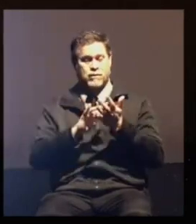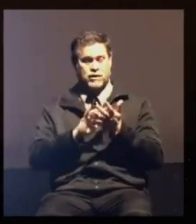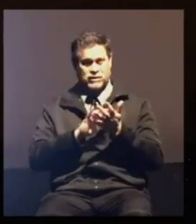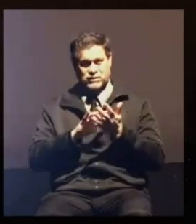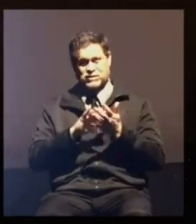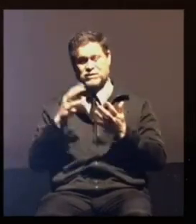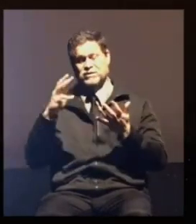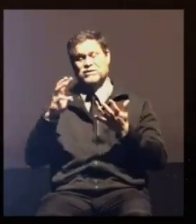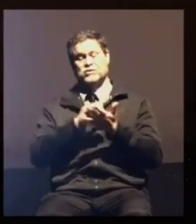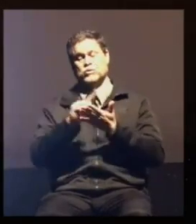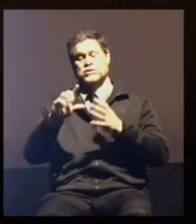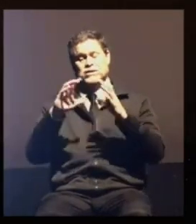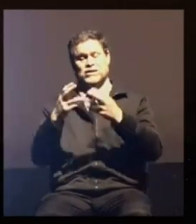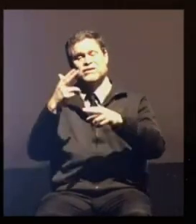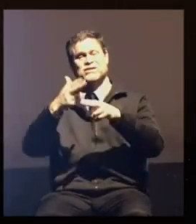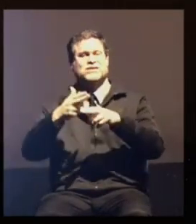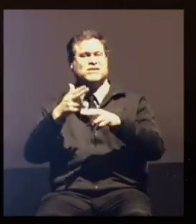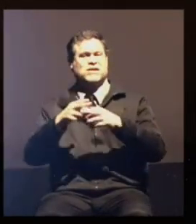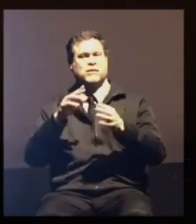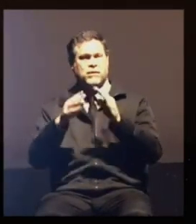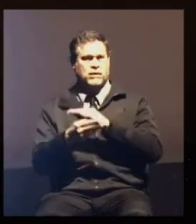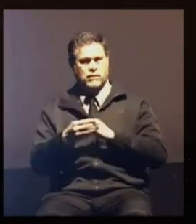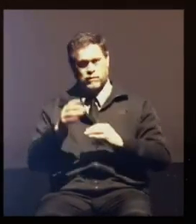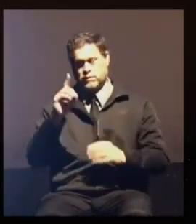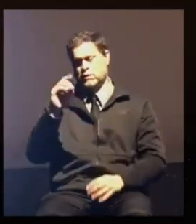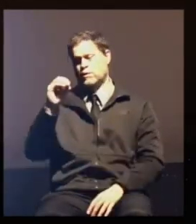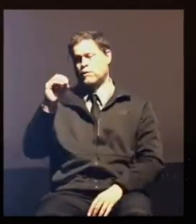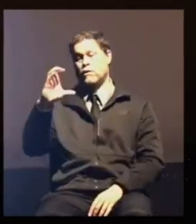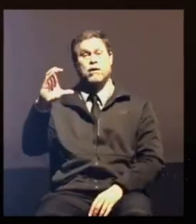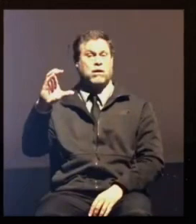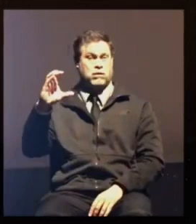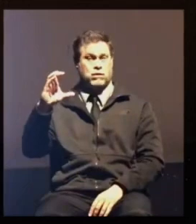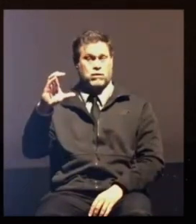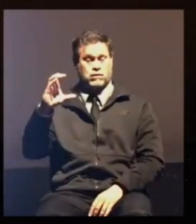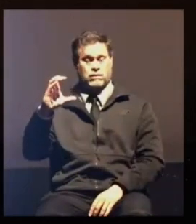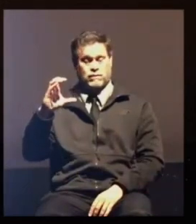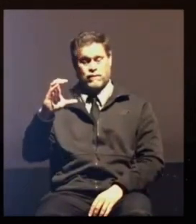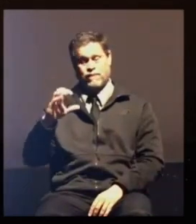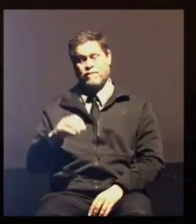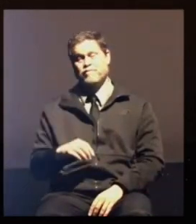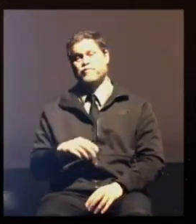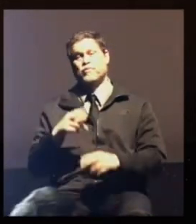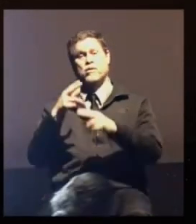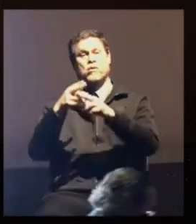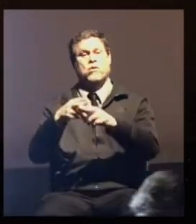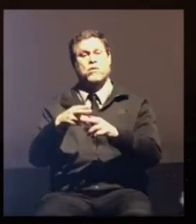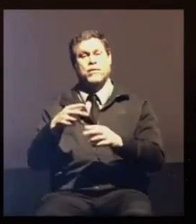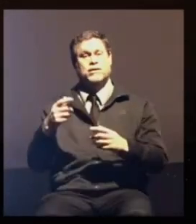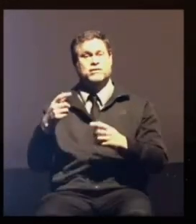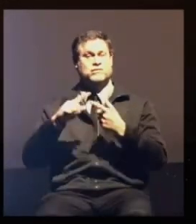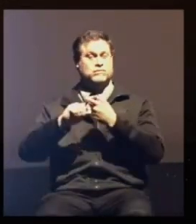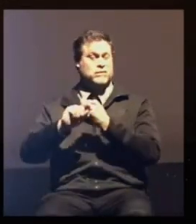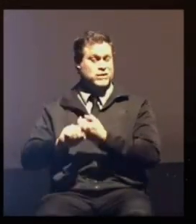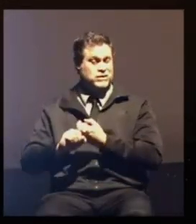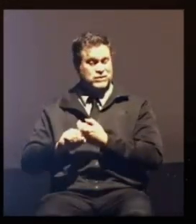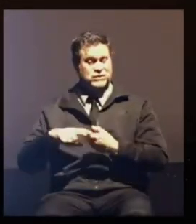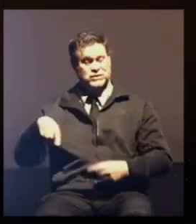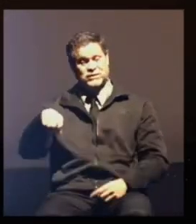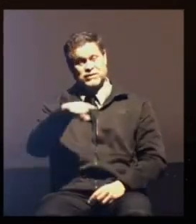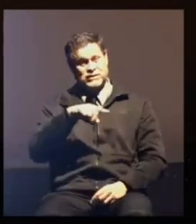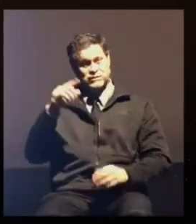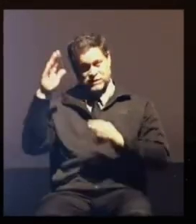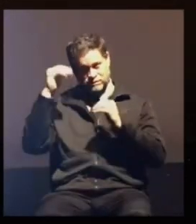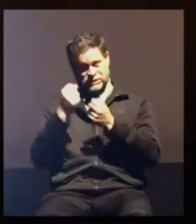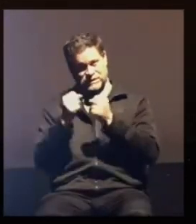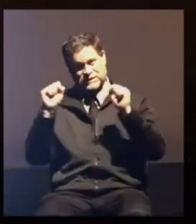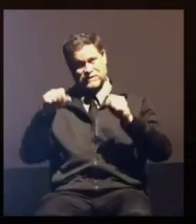class, and then his name became Doc. As he was called by his buddies, he was expected